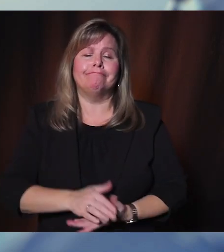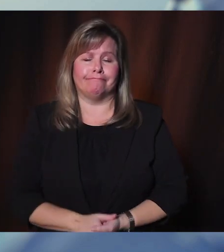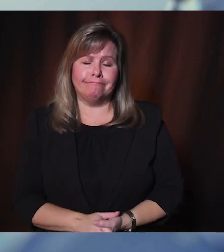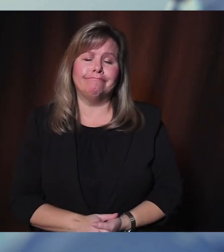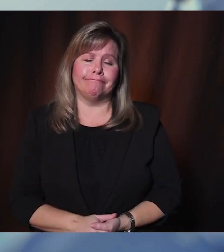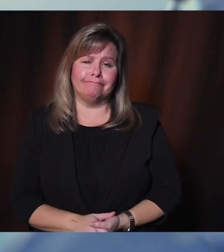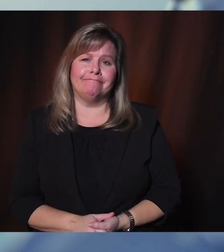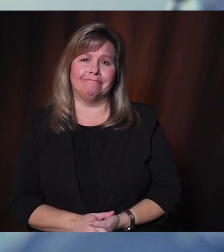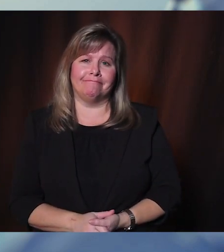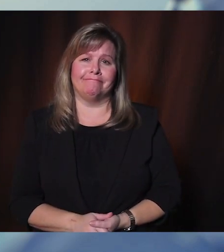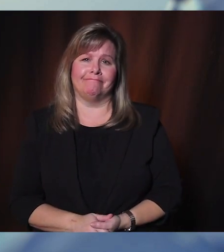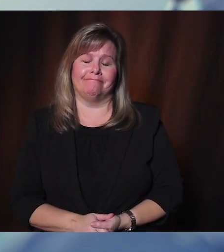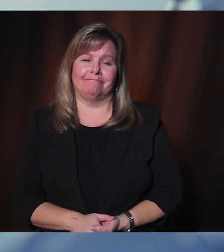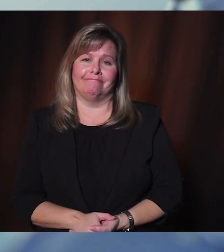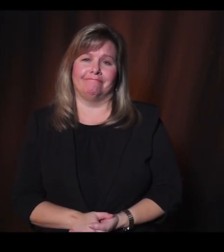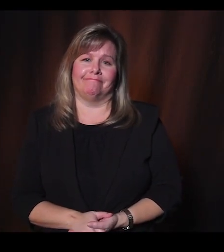Thank you.